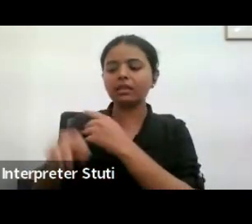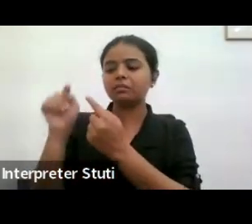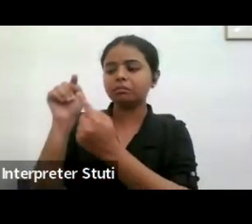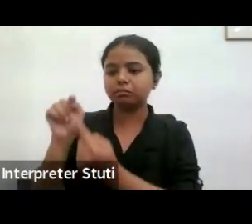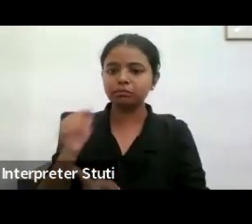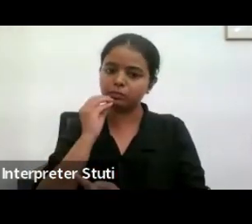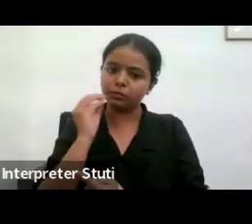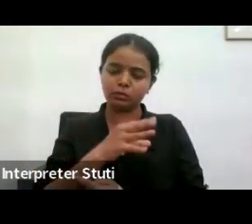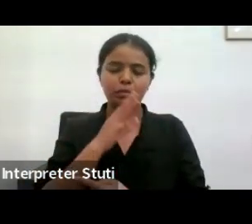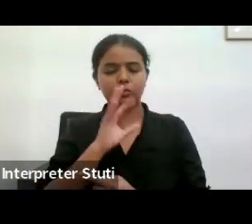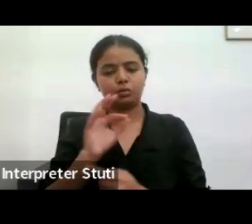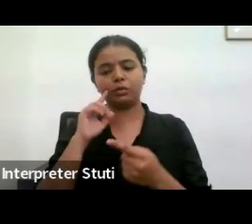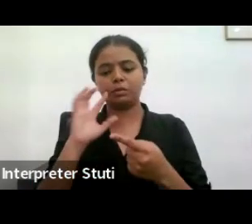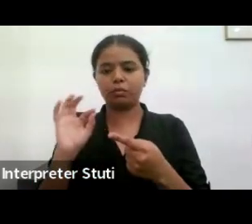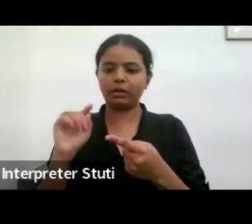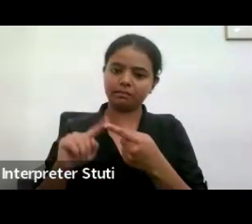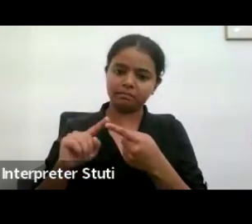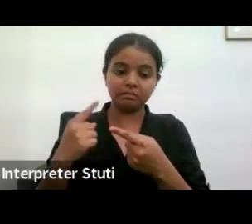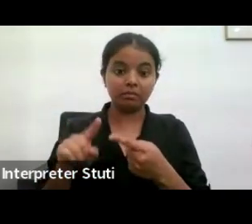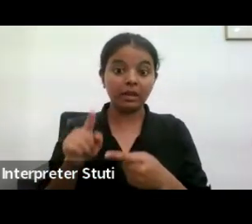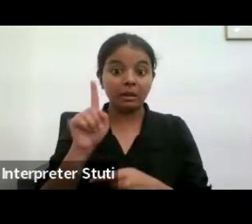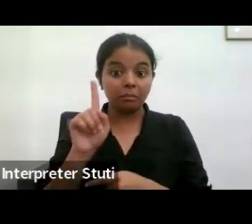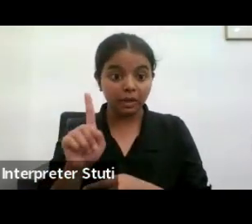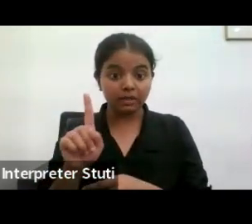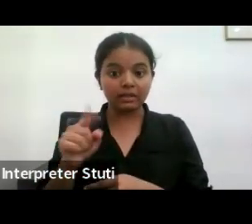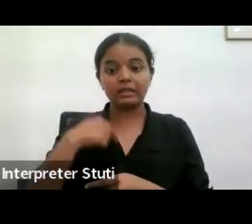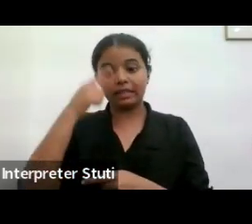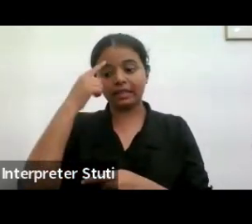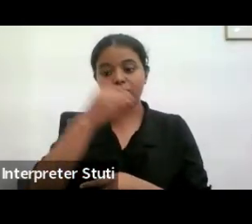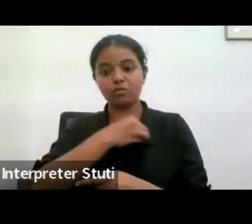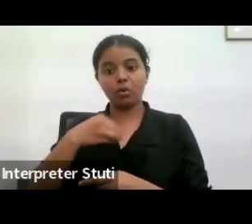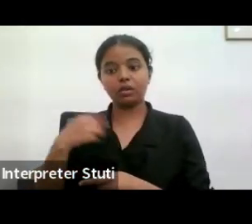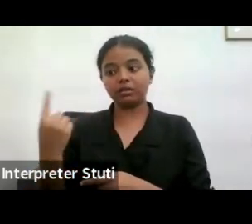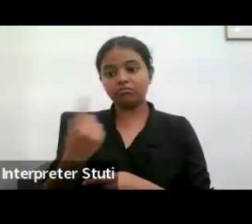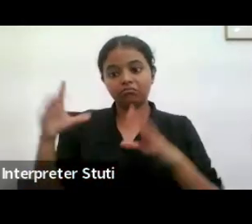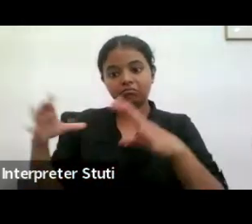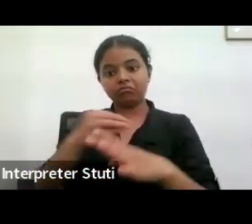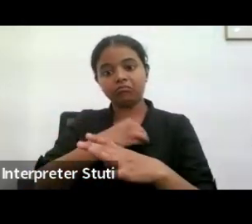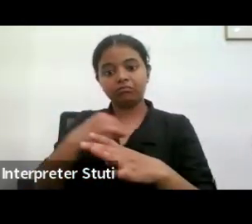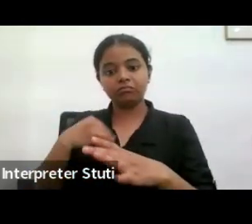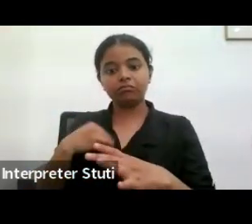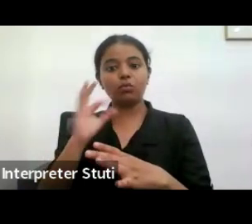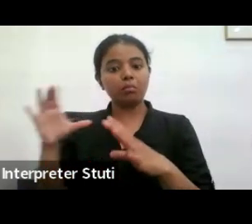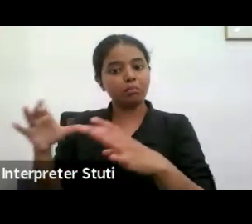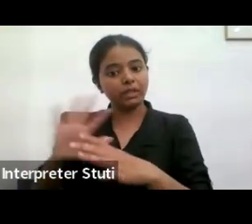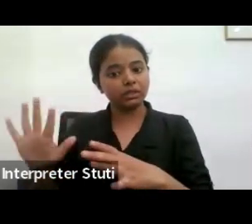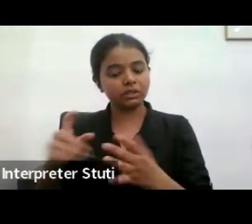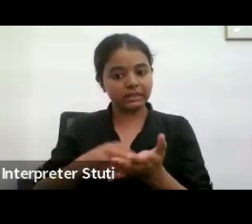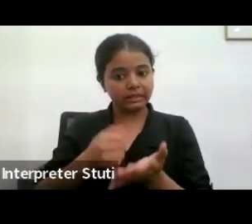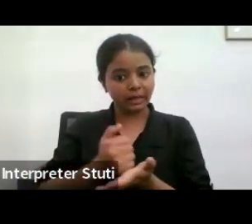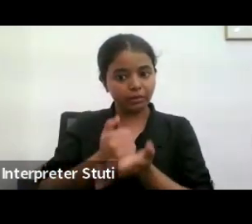But that is not the only thing that is important in the rehabilitation or the habilitation of the